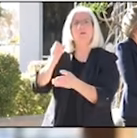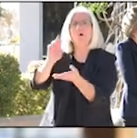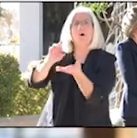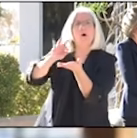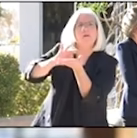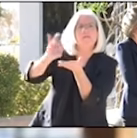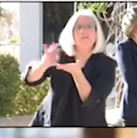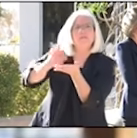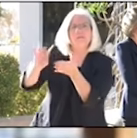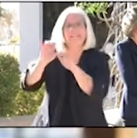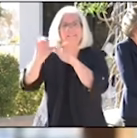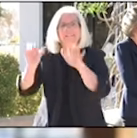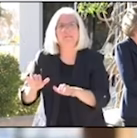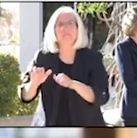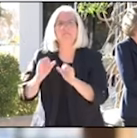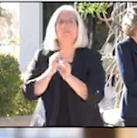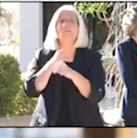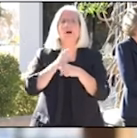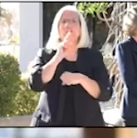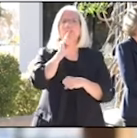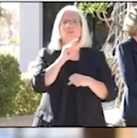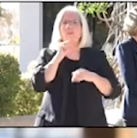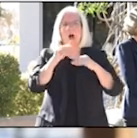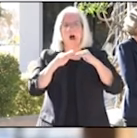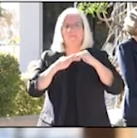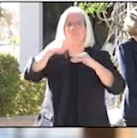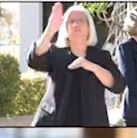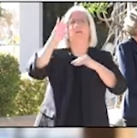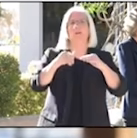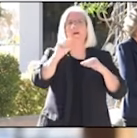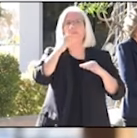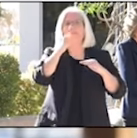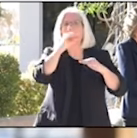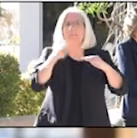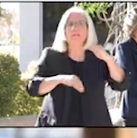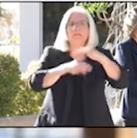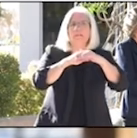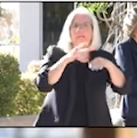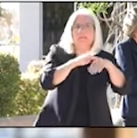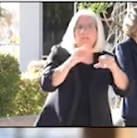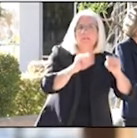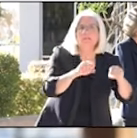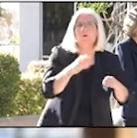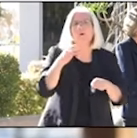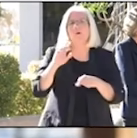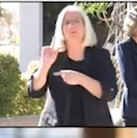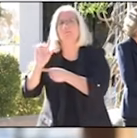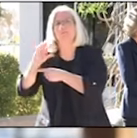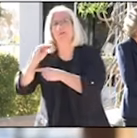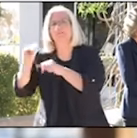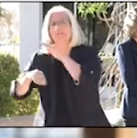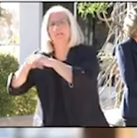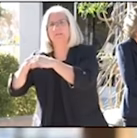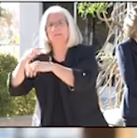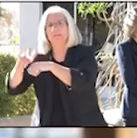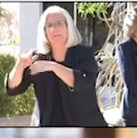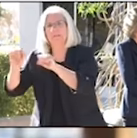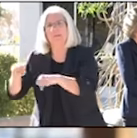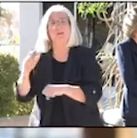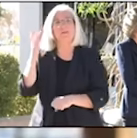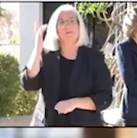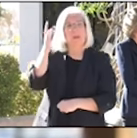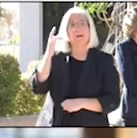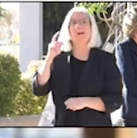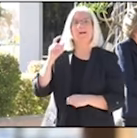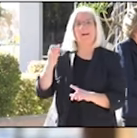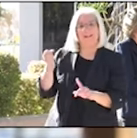are not exceeded. So, for example, they can achieve that by posting somebody at the entrance to count those entering or exiting.